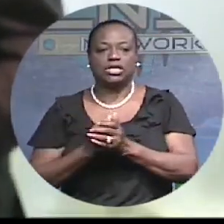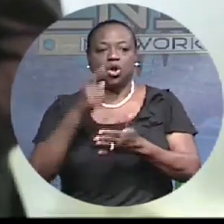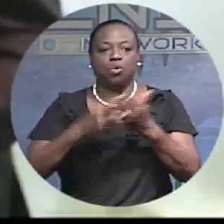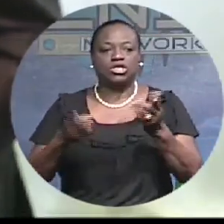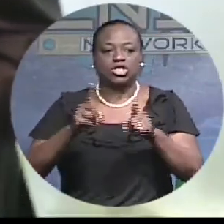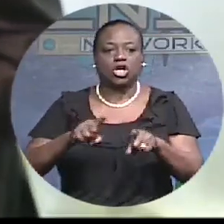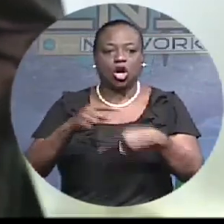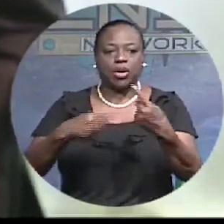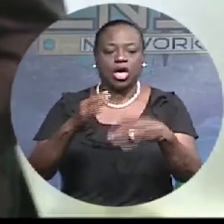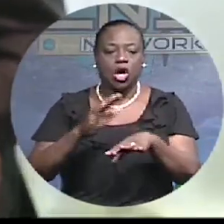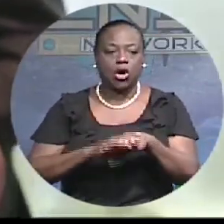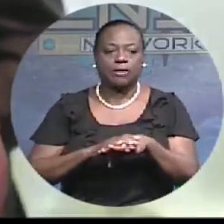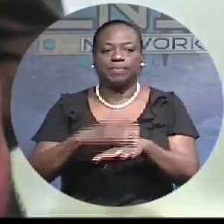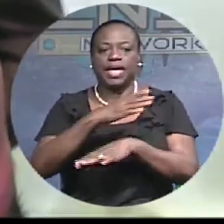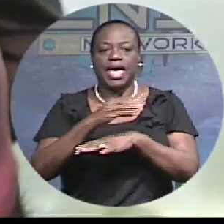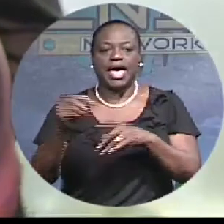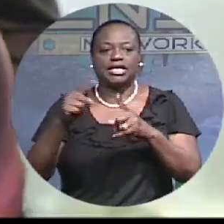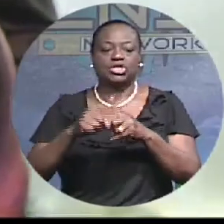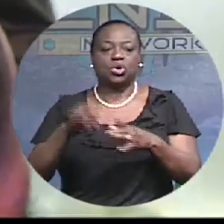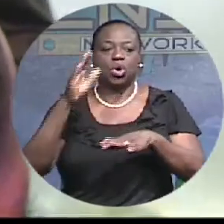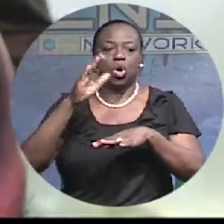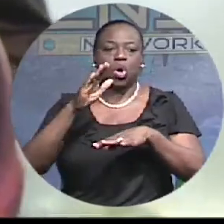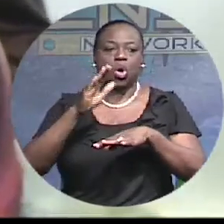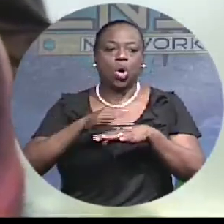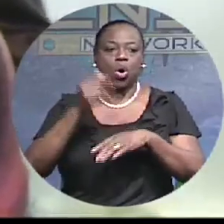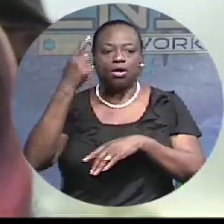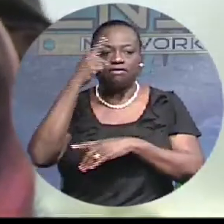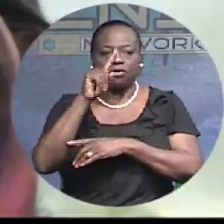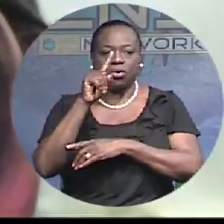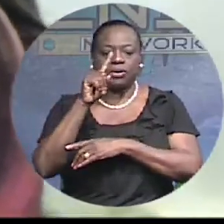in the Bahamas, and also to call for